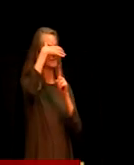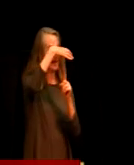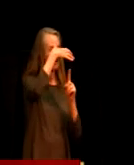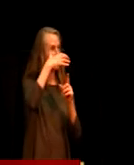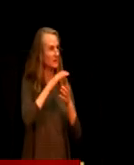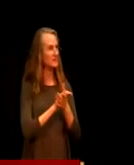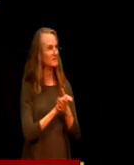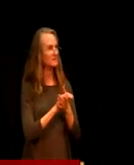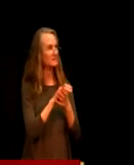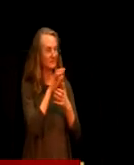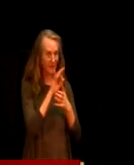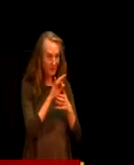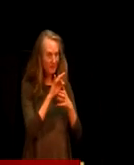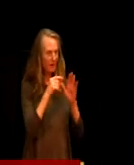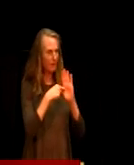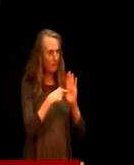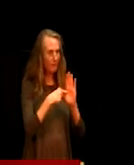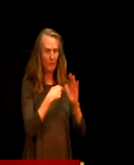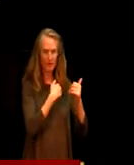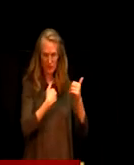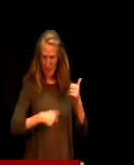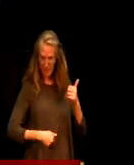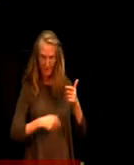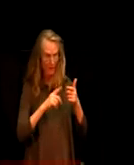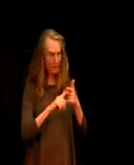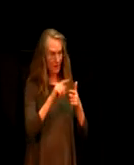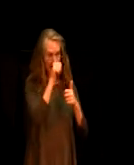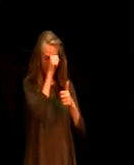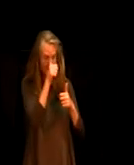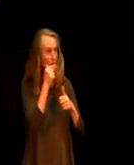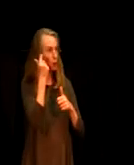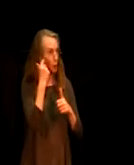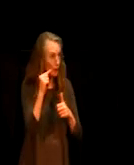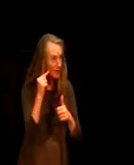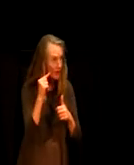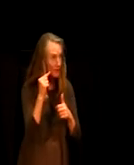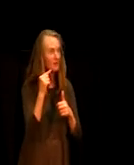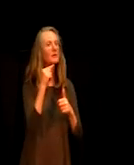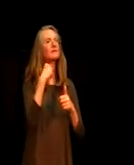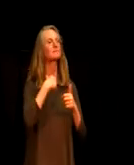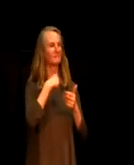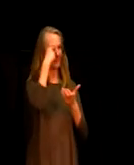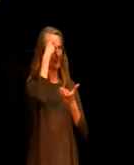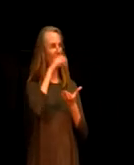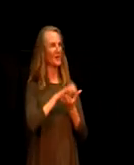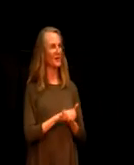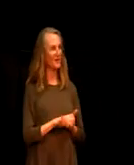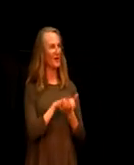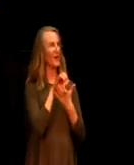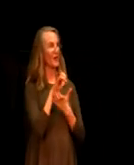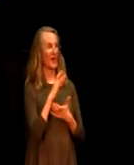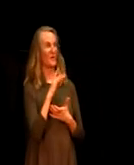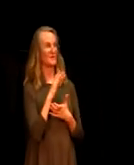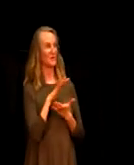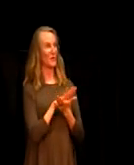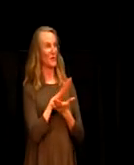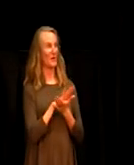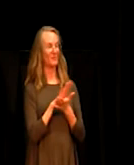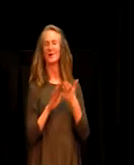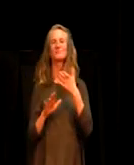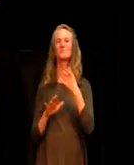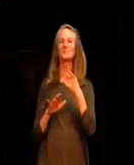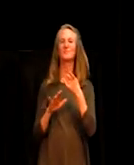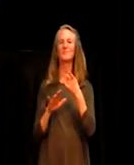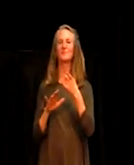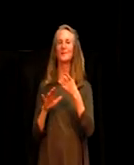so when it comes out like that China and India are greening, I believe it. So that was a cool paper. My question